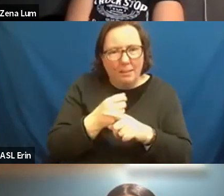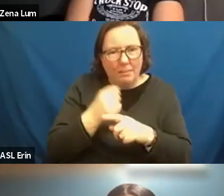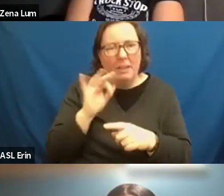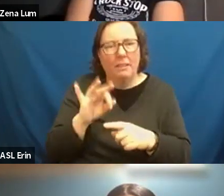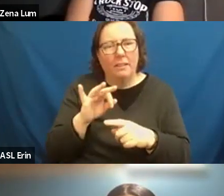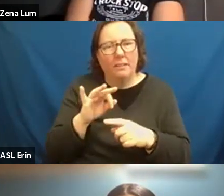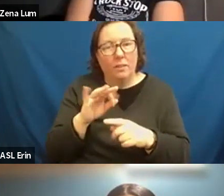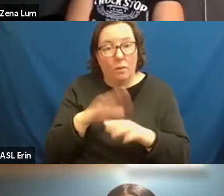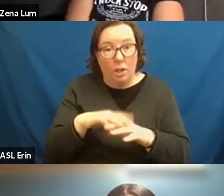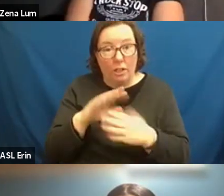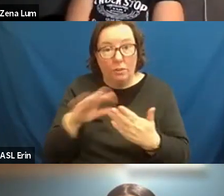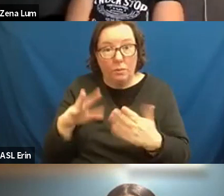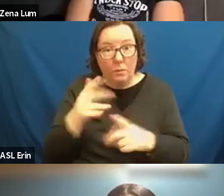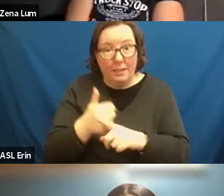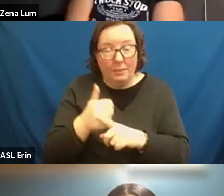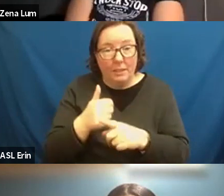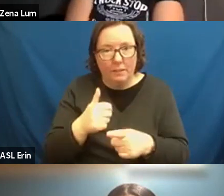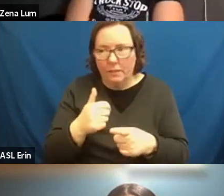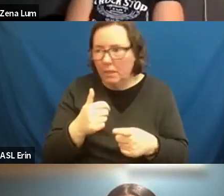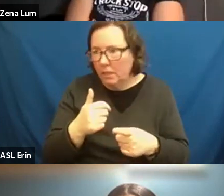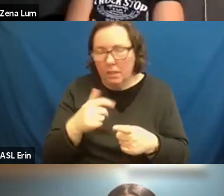on students of having to